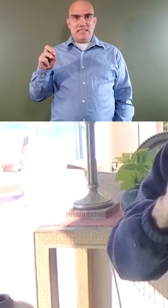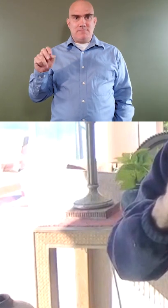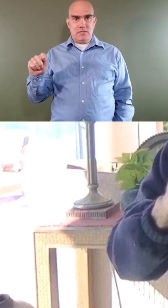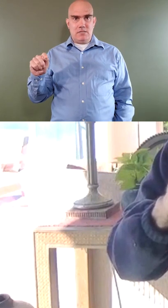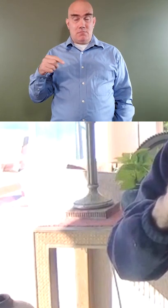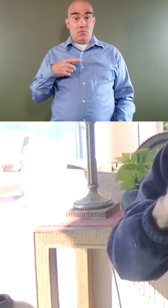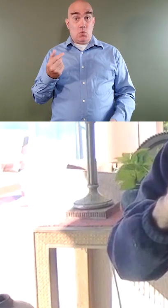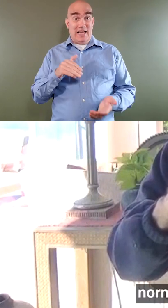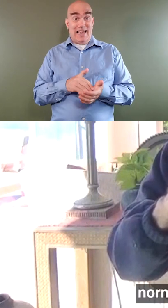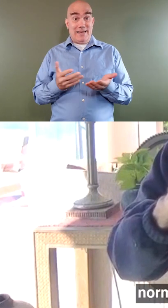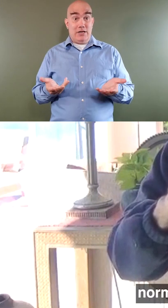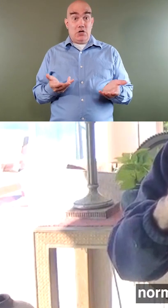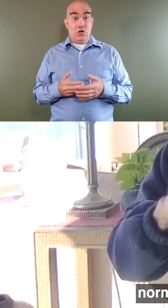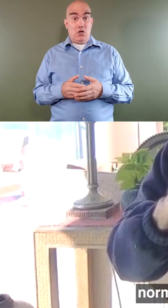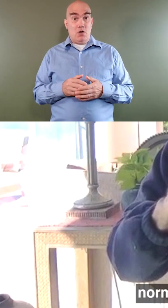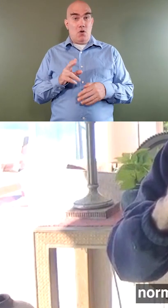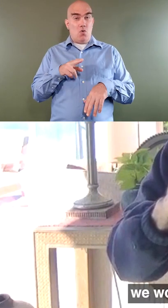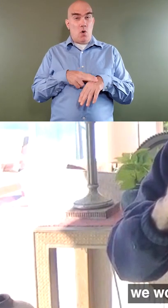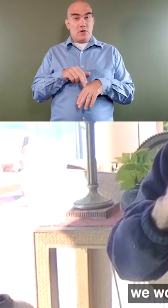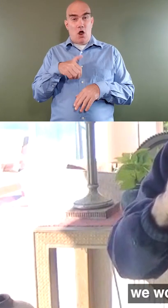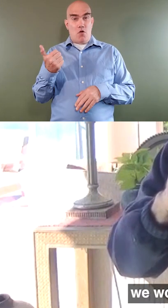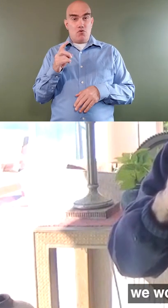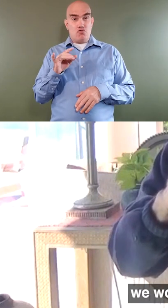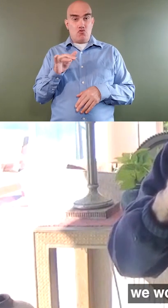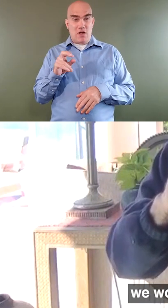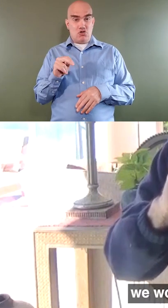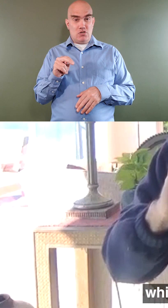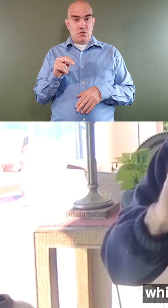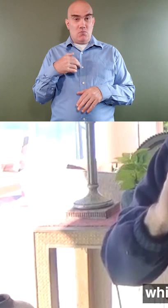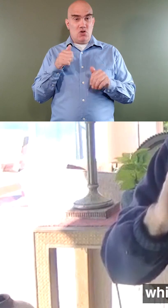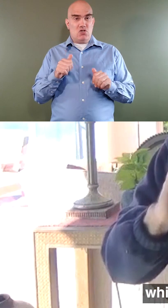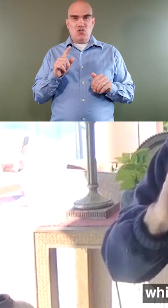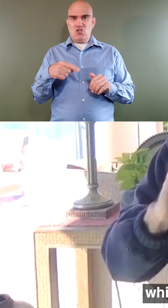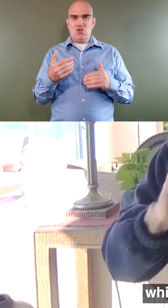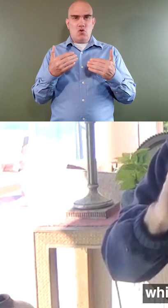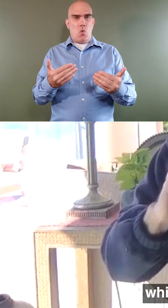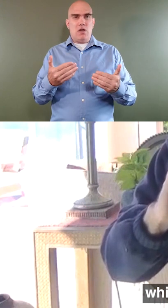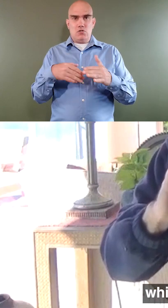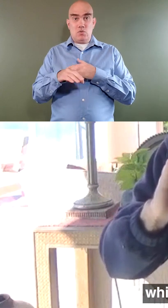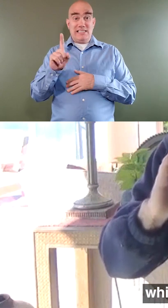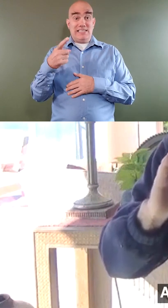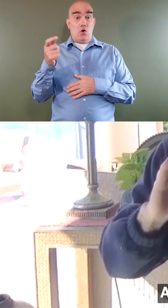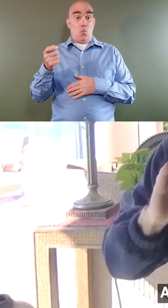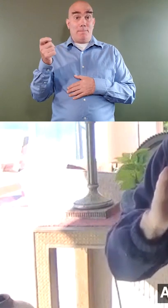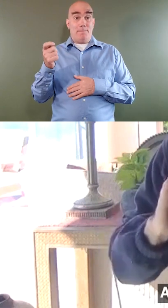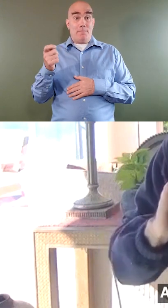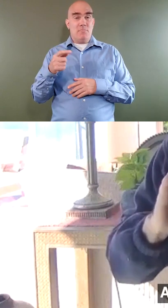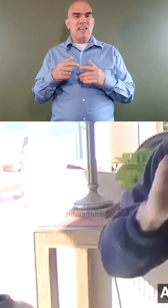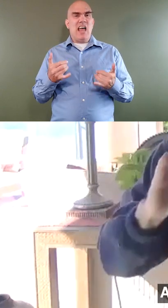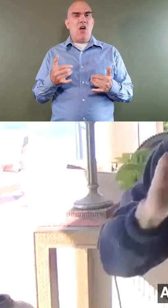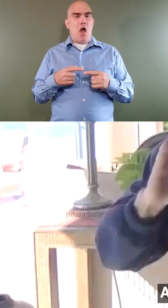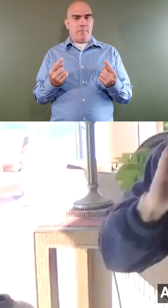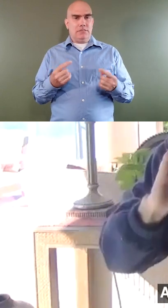We're doing it again here. Normally going in the other direction, we would just go right into single whip, which is what we're going to do now. And this time it's